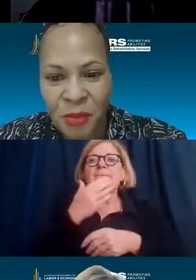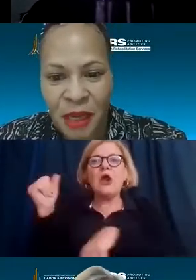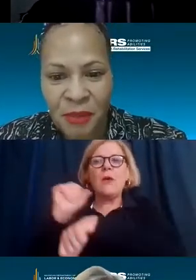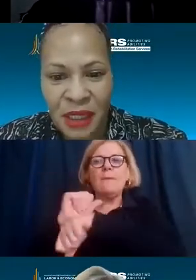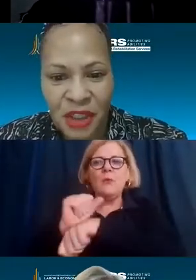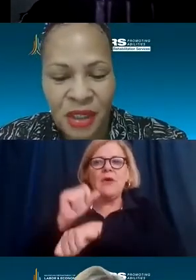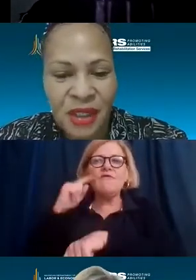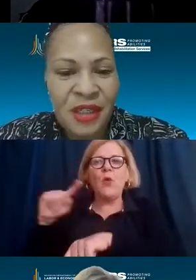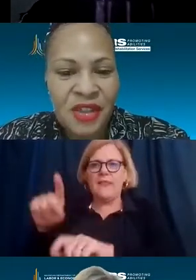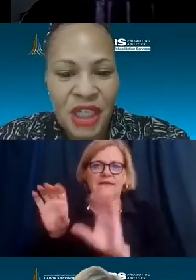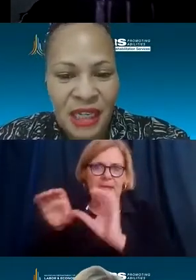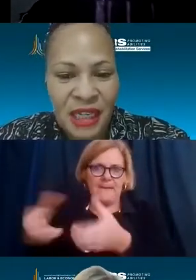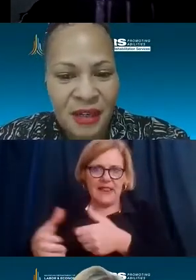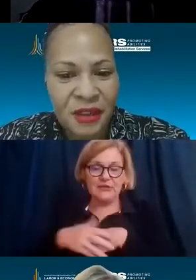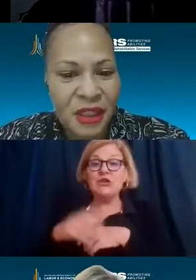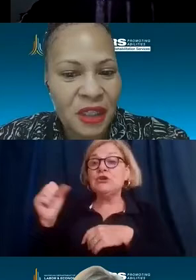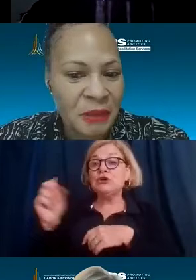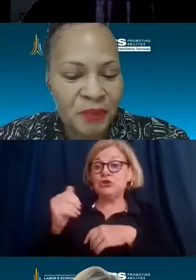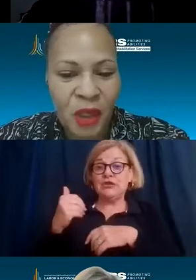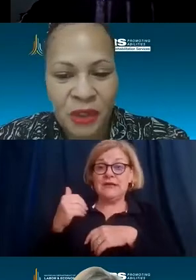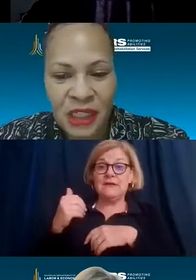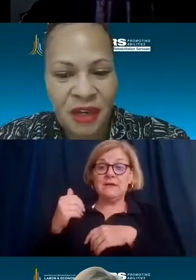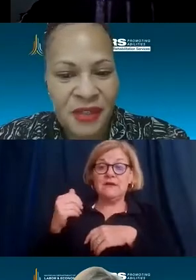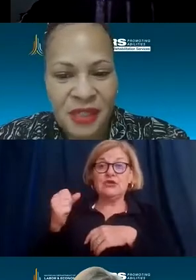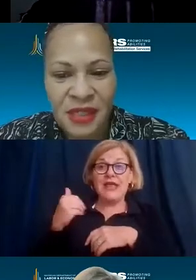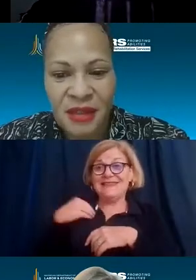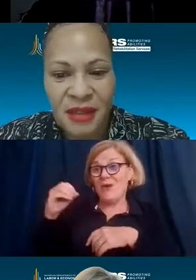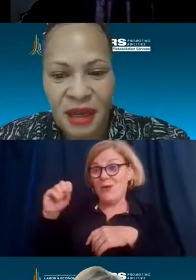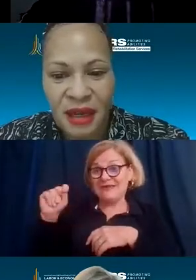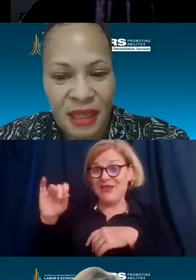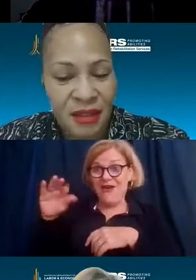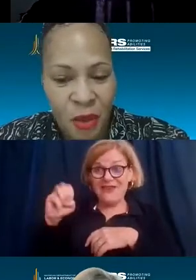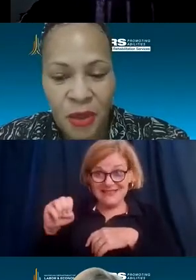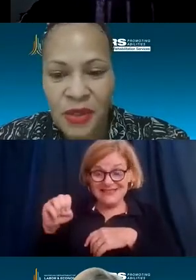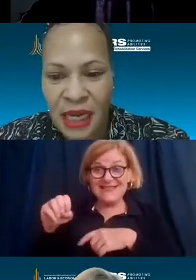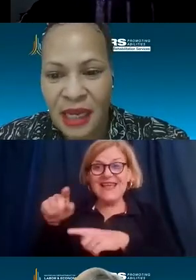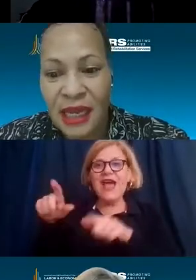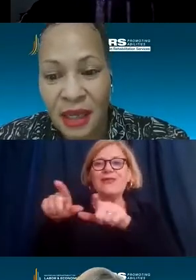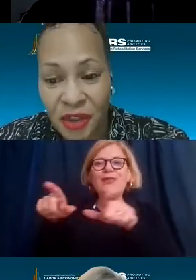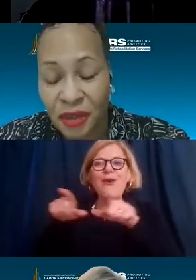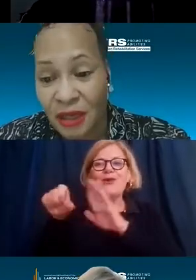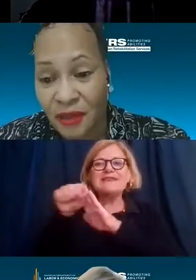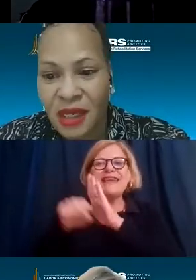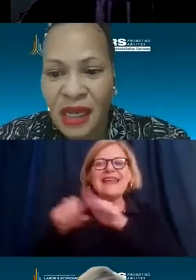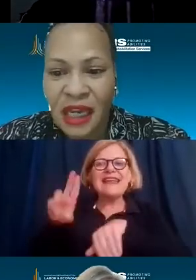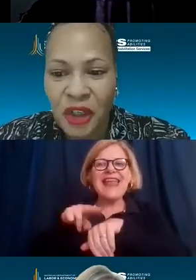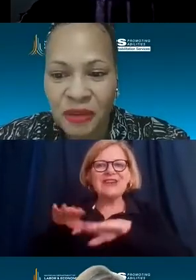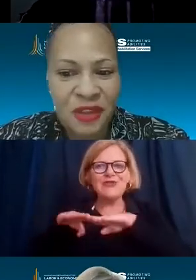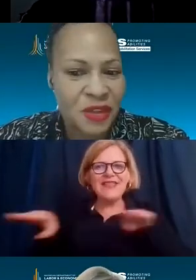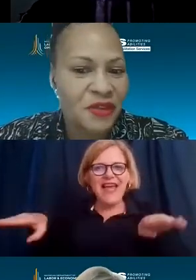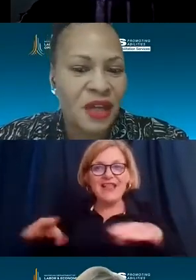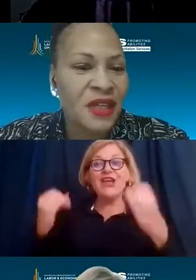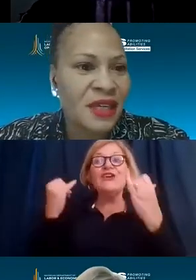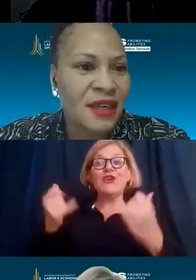for this population. She has held OT offices at the local, state, and national levels, and